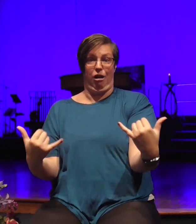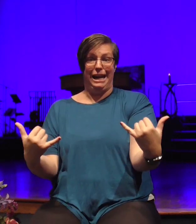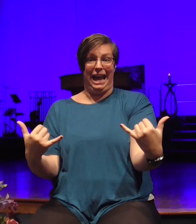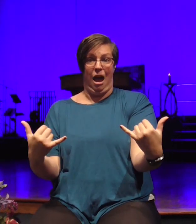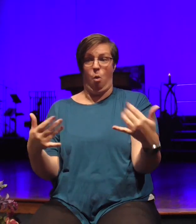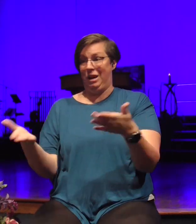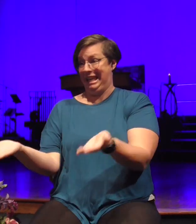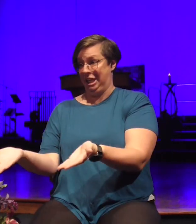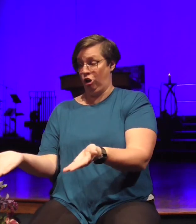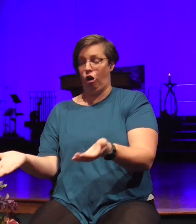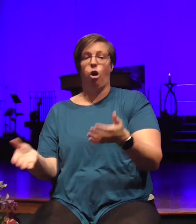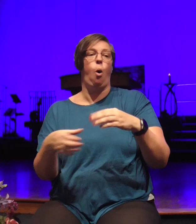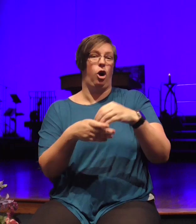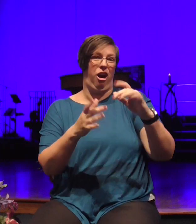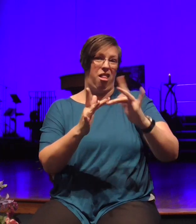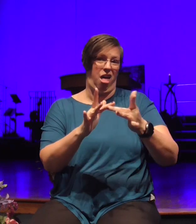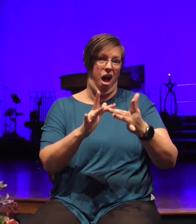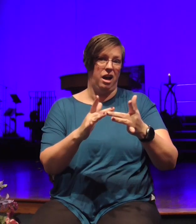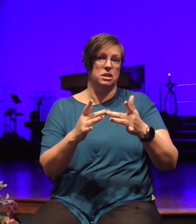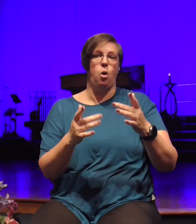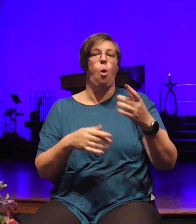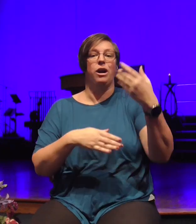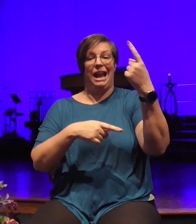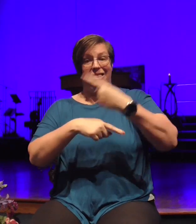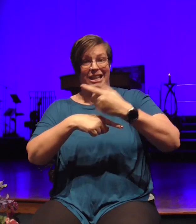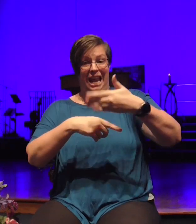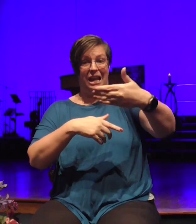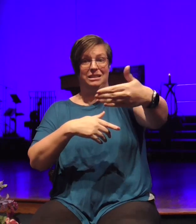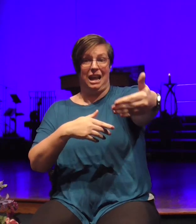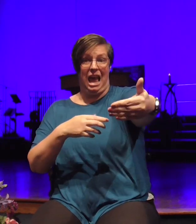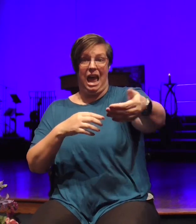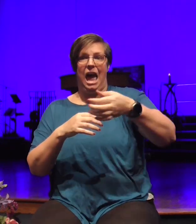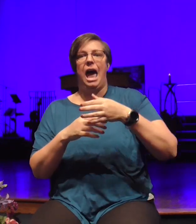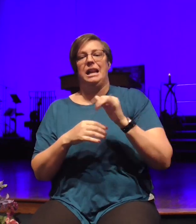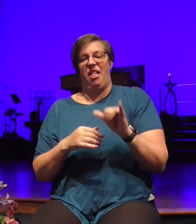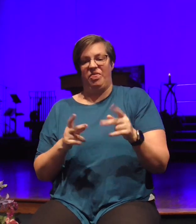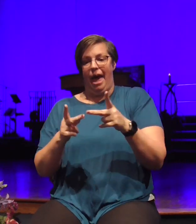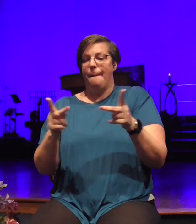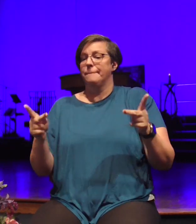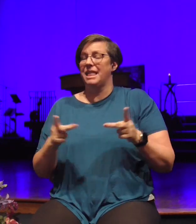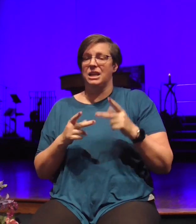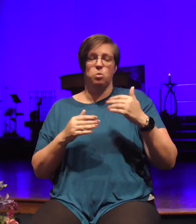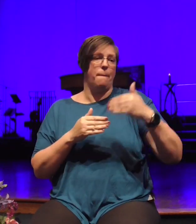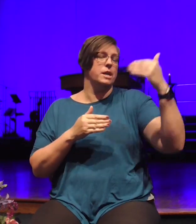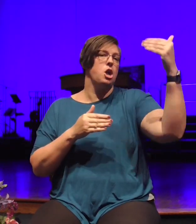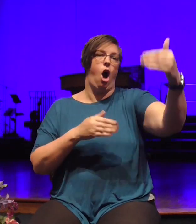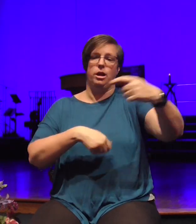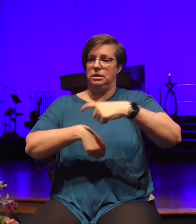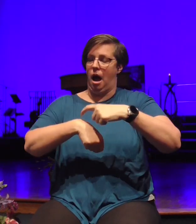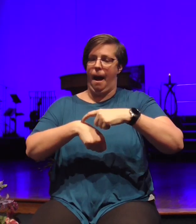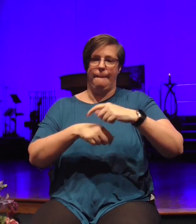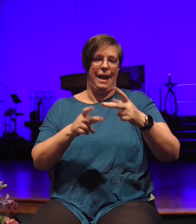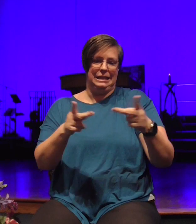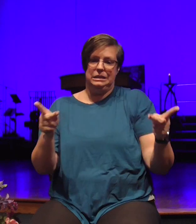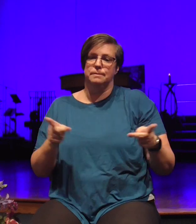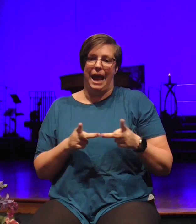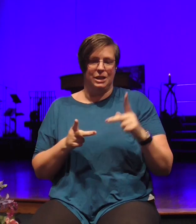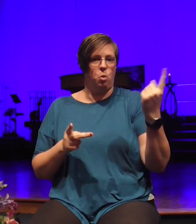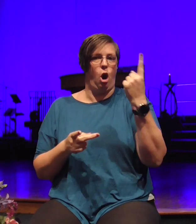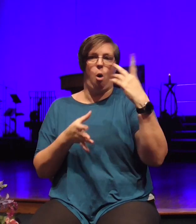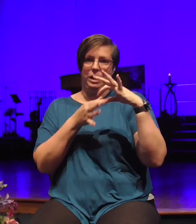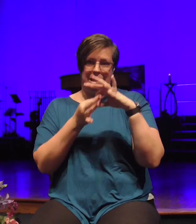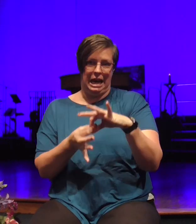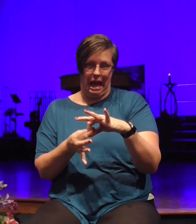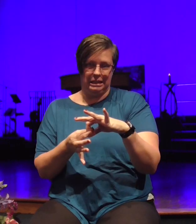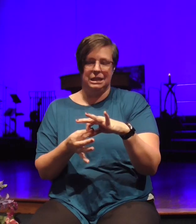online, in the days ahead, because in that place where we're beyond time or space, we're always connected. So we are going to